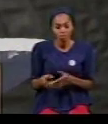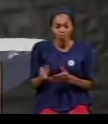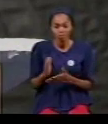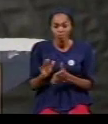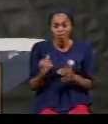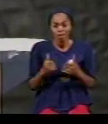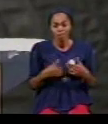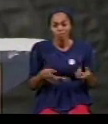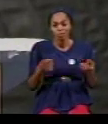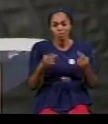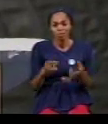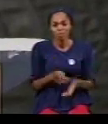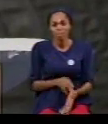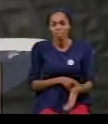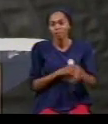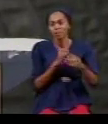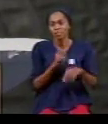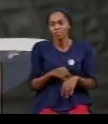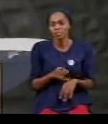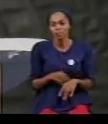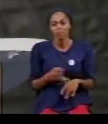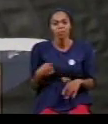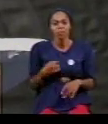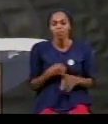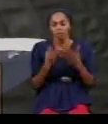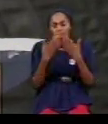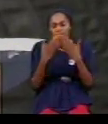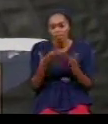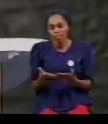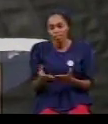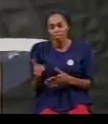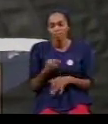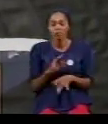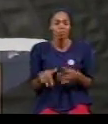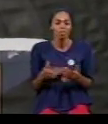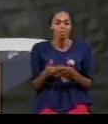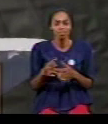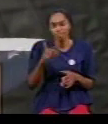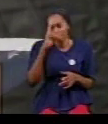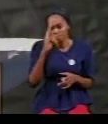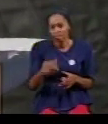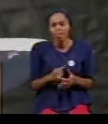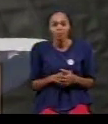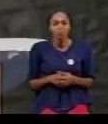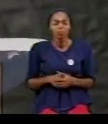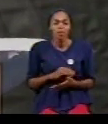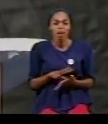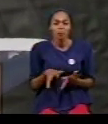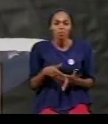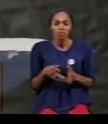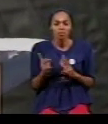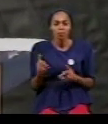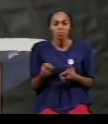Long before 5 o'clock, we appreciate you all, sir. And among those who are here are